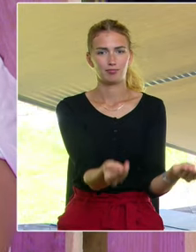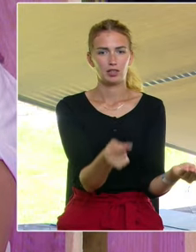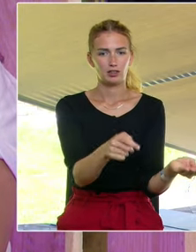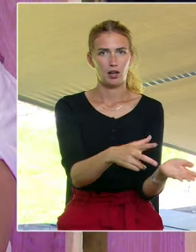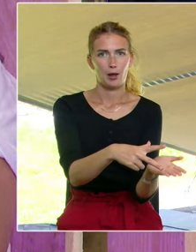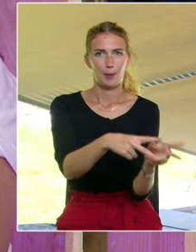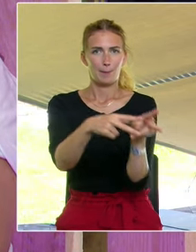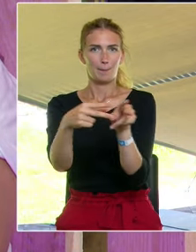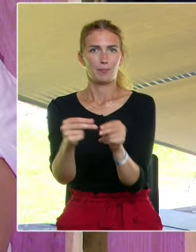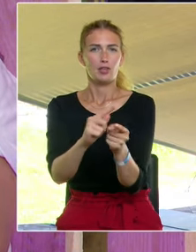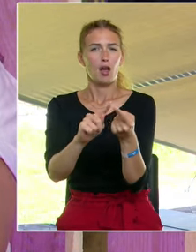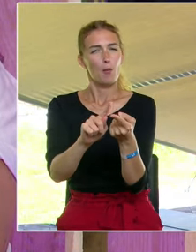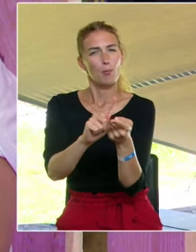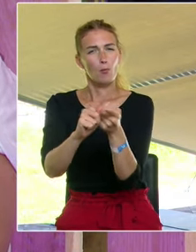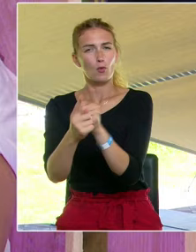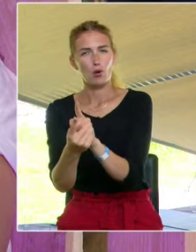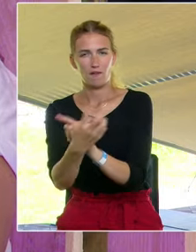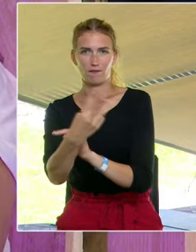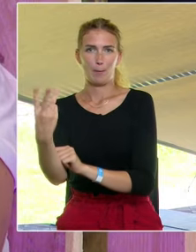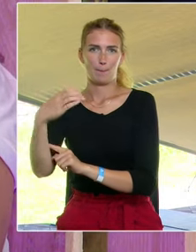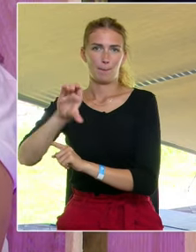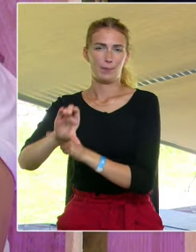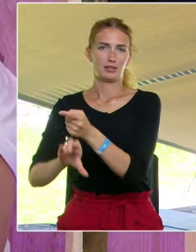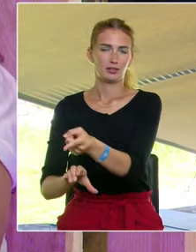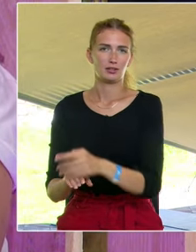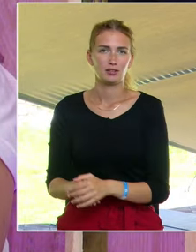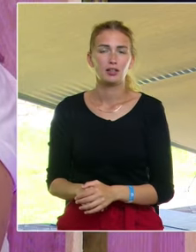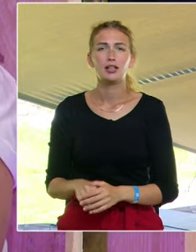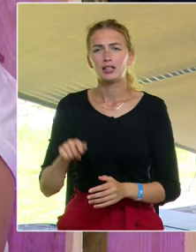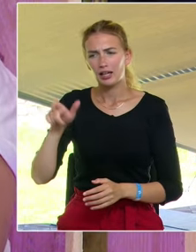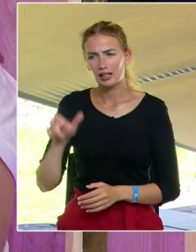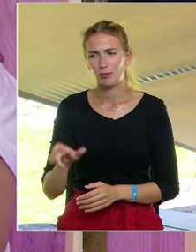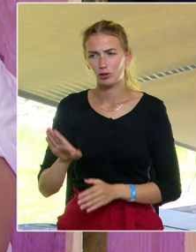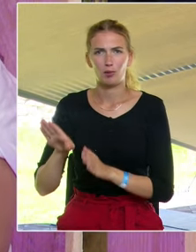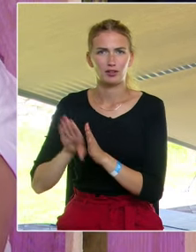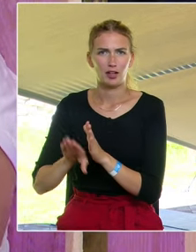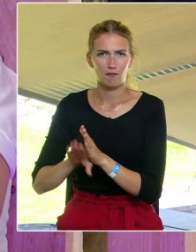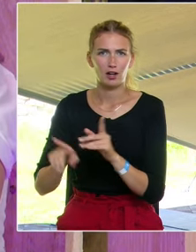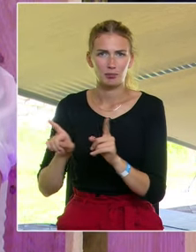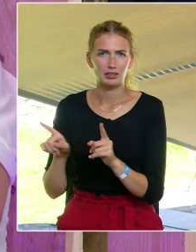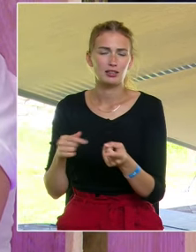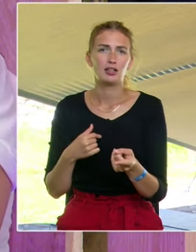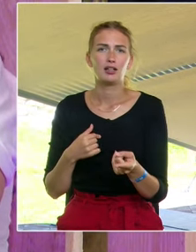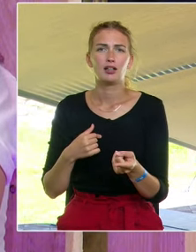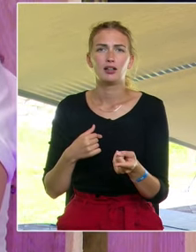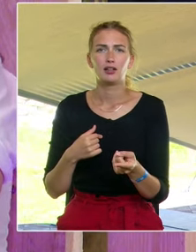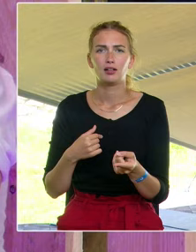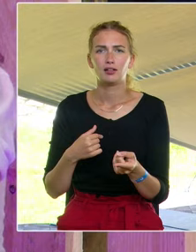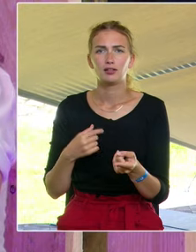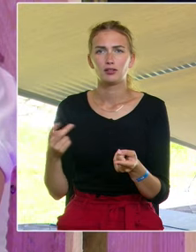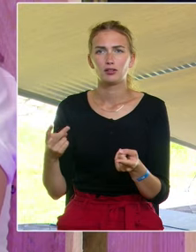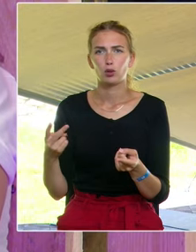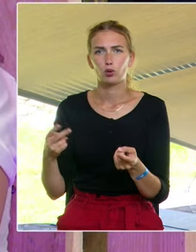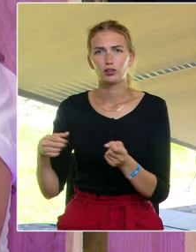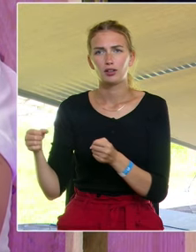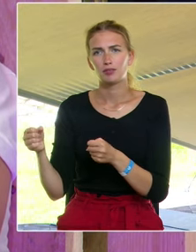equation has changed the slowest, and that's the human being. Whatever we want to think, we are being the cog in the wheel,